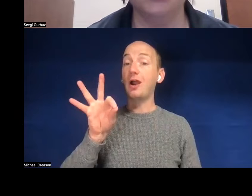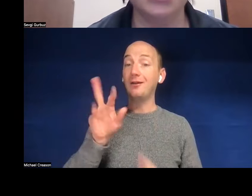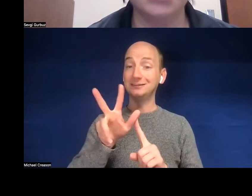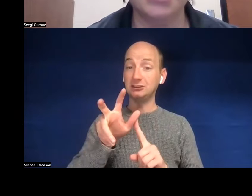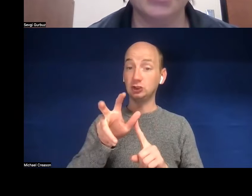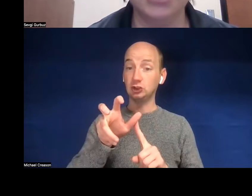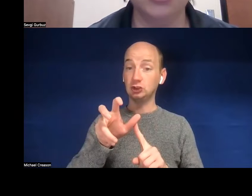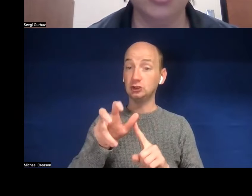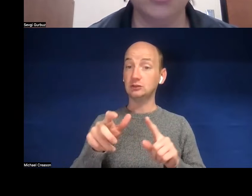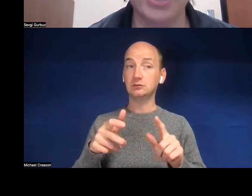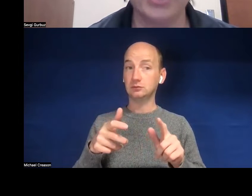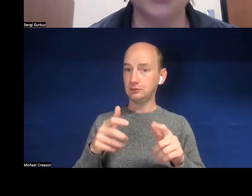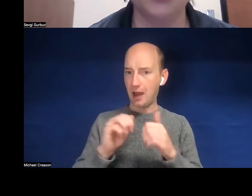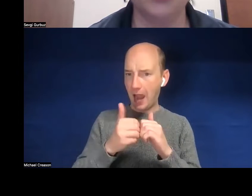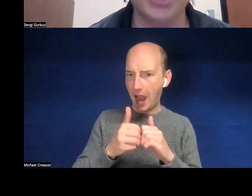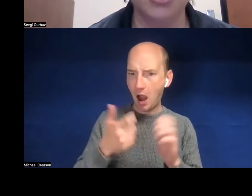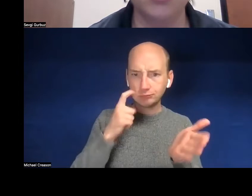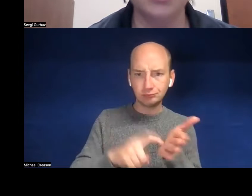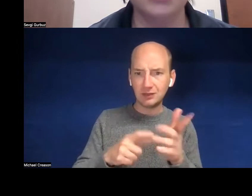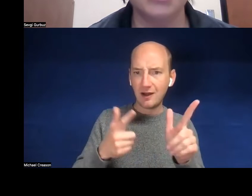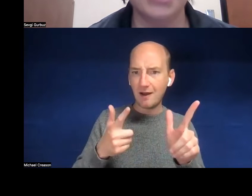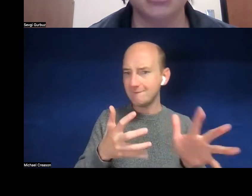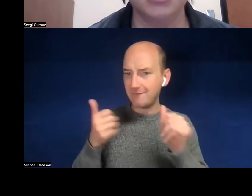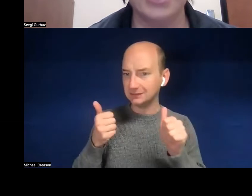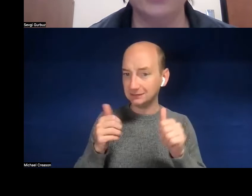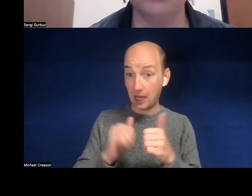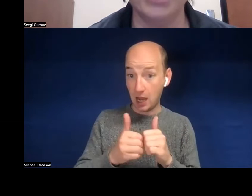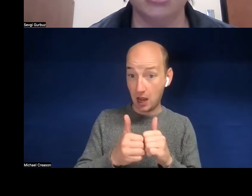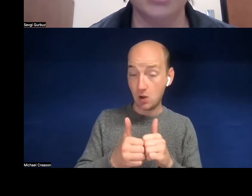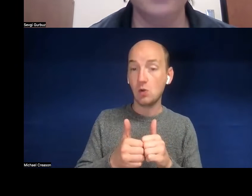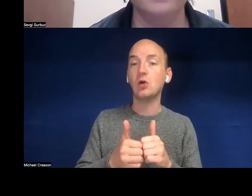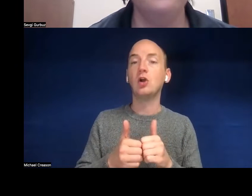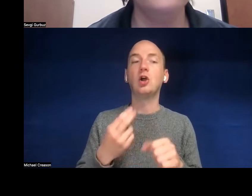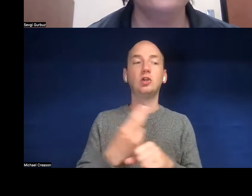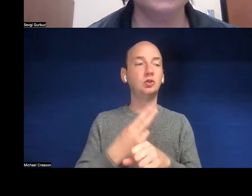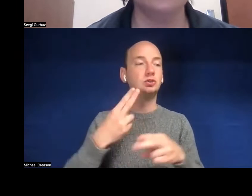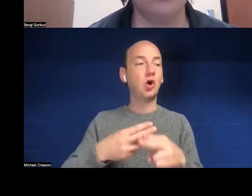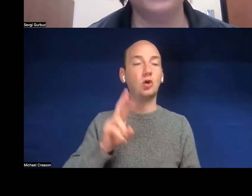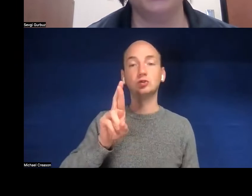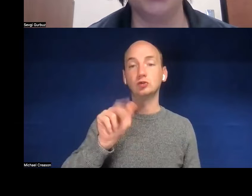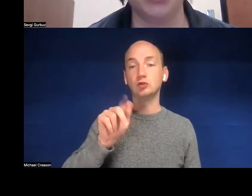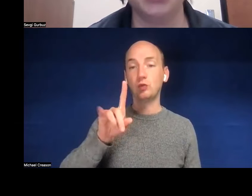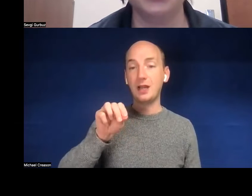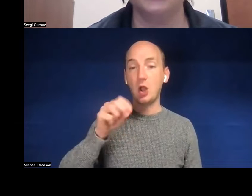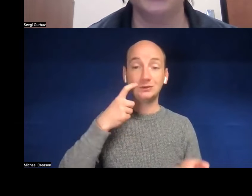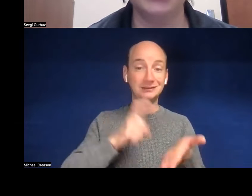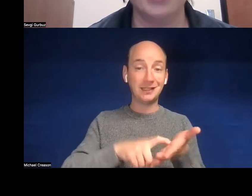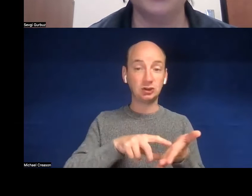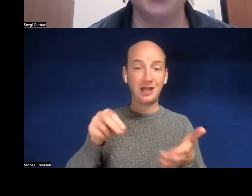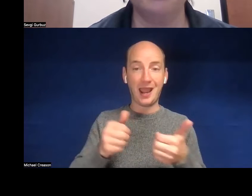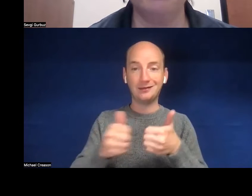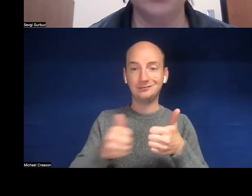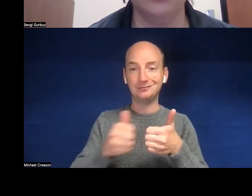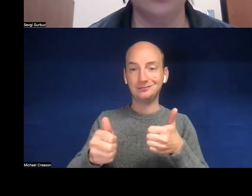by using a technique known as radio detection and ranging. This is often shortened with